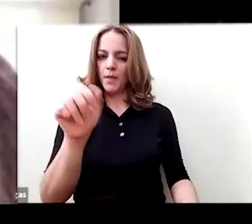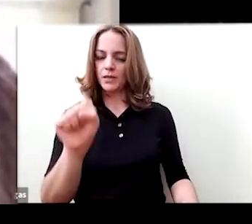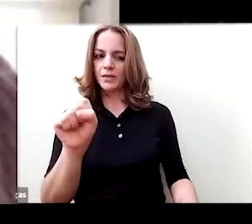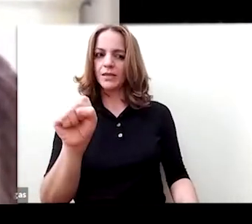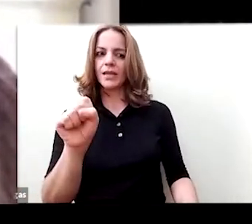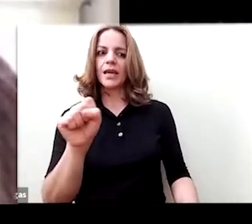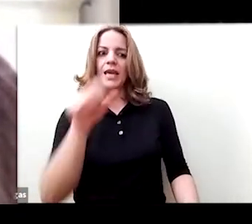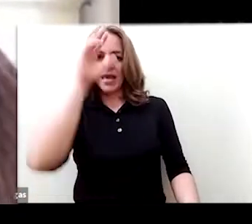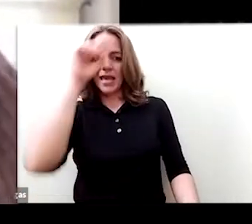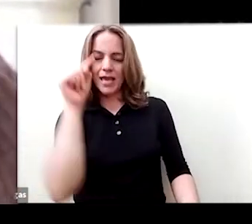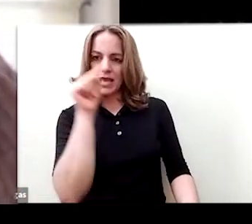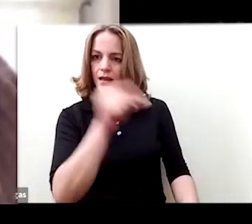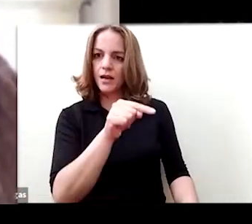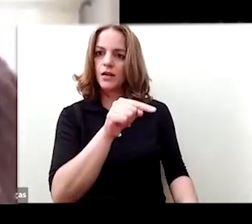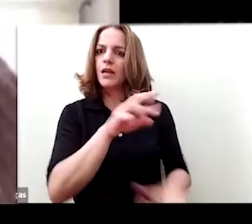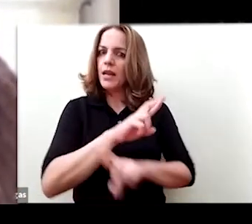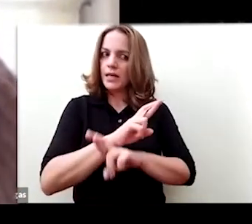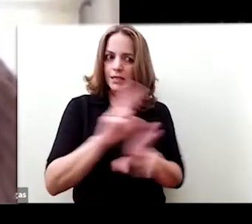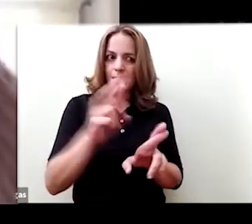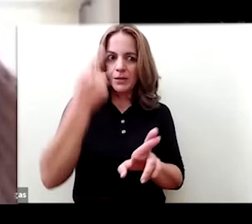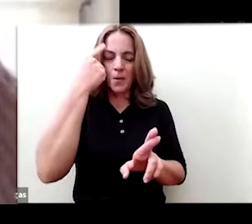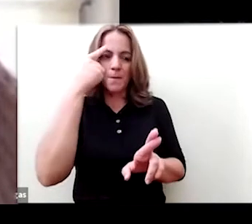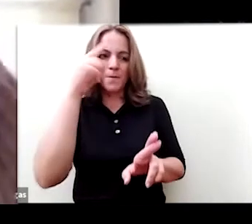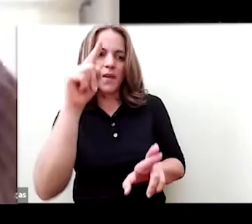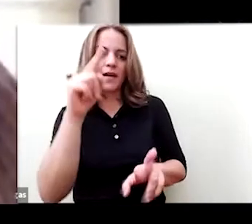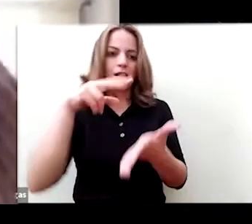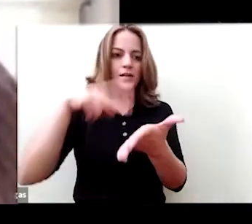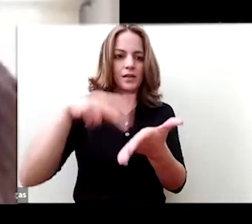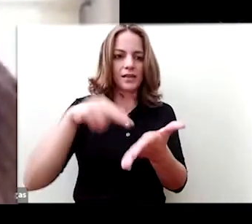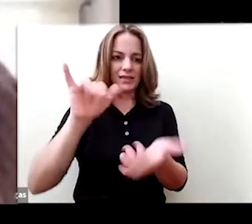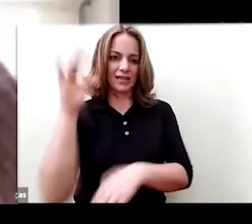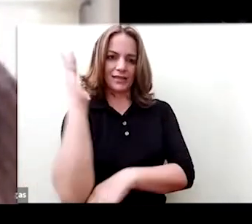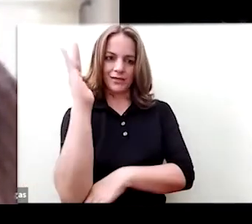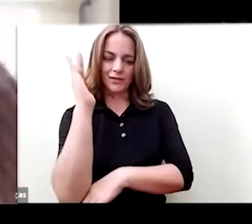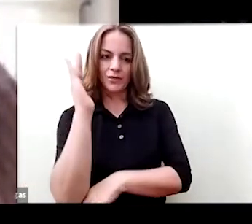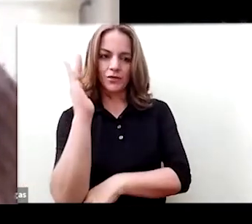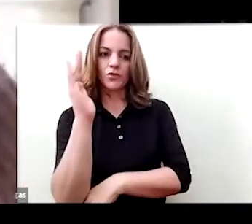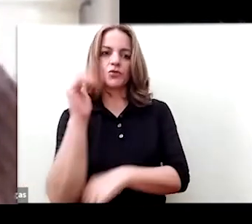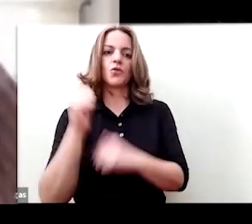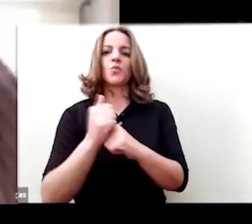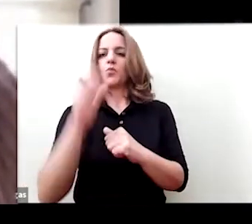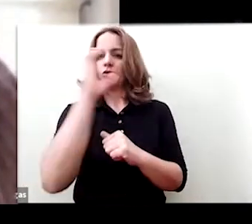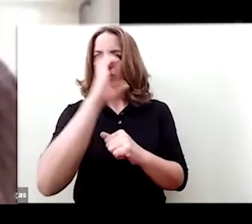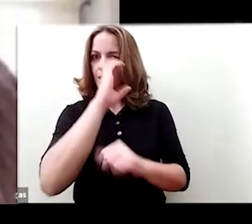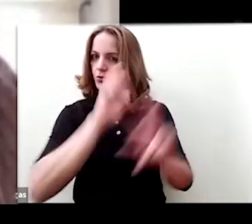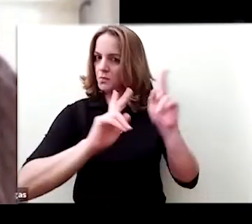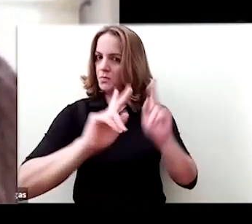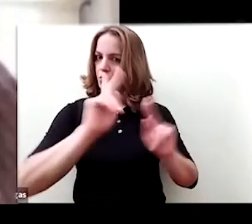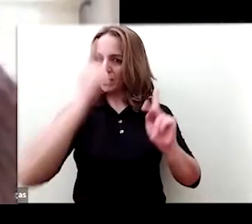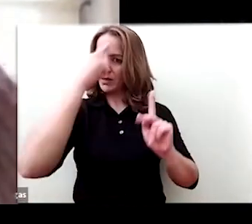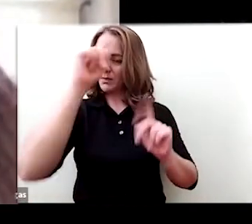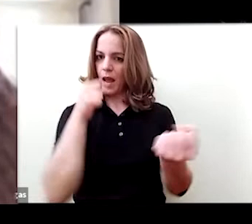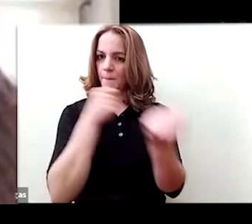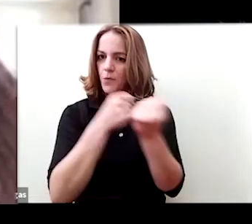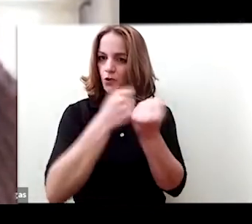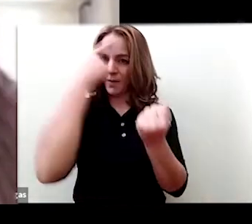to read the speech, directly appealing to public television's audience for support for airing the series. And I